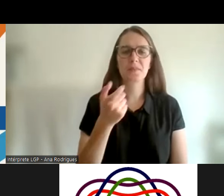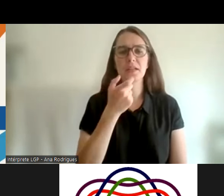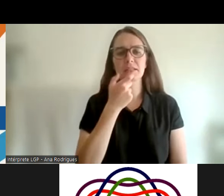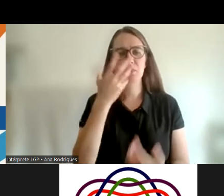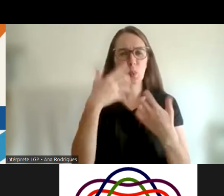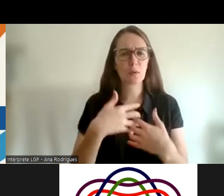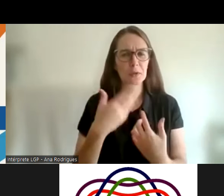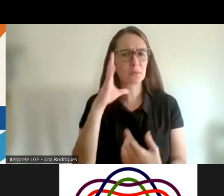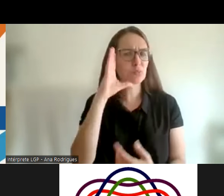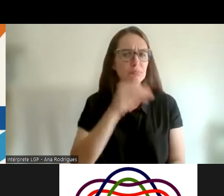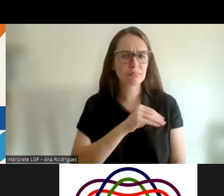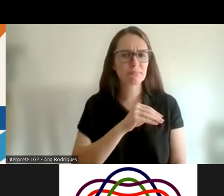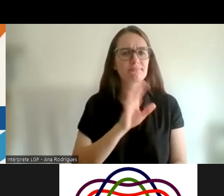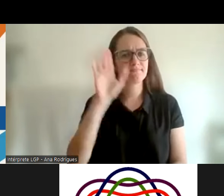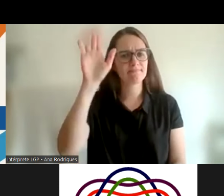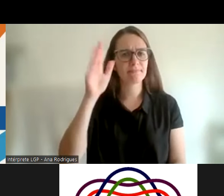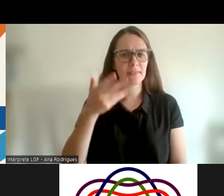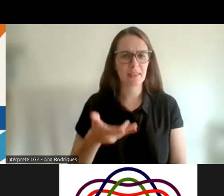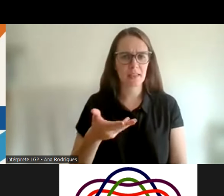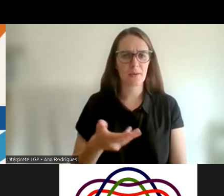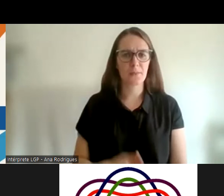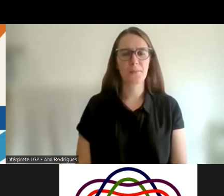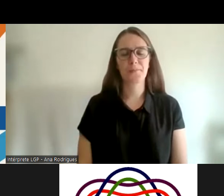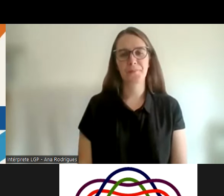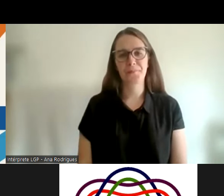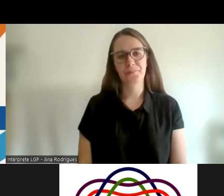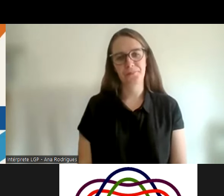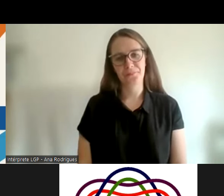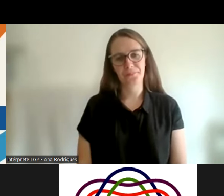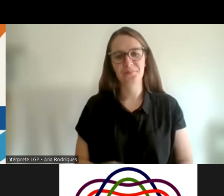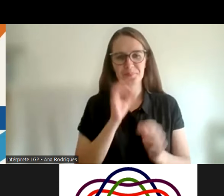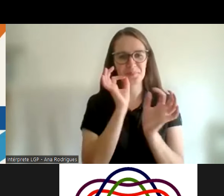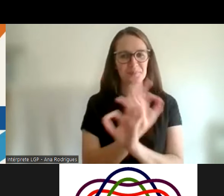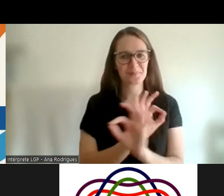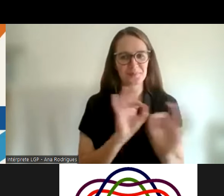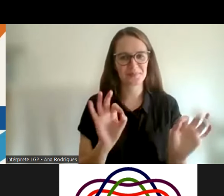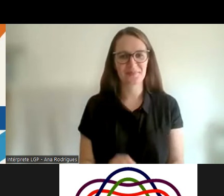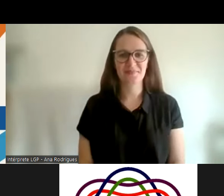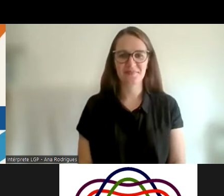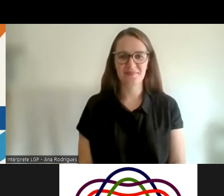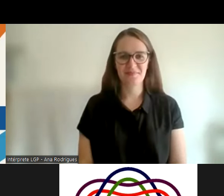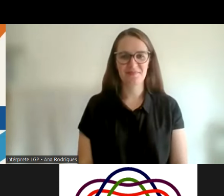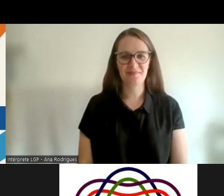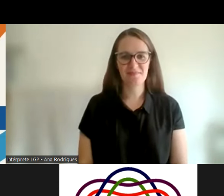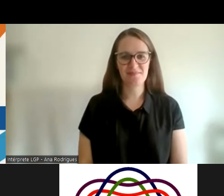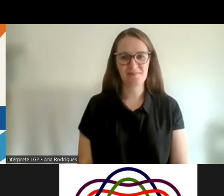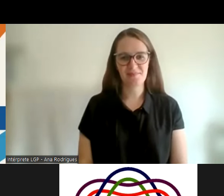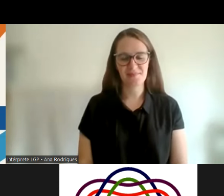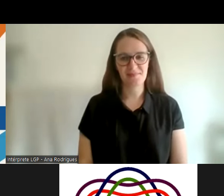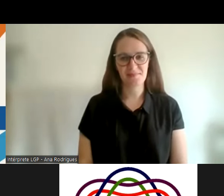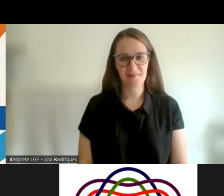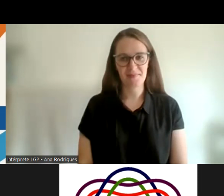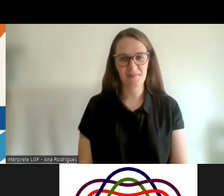you're unsure, you can vote now. Perfect. Thank you very much.